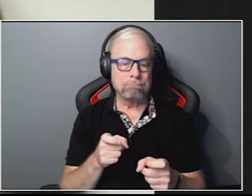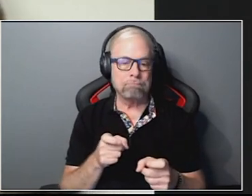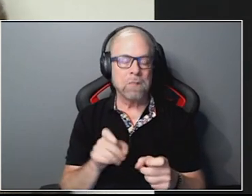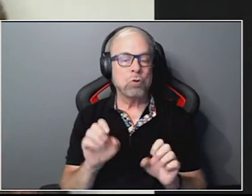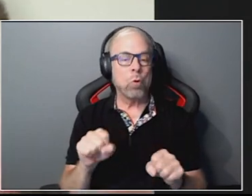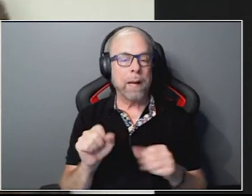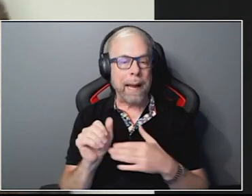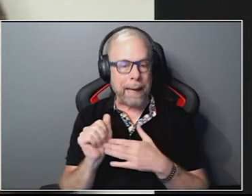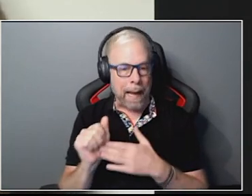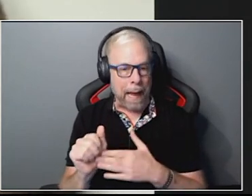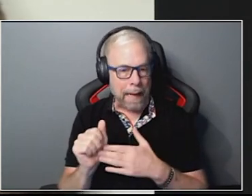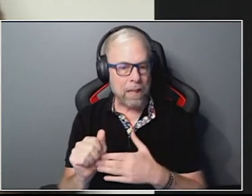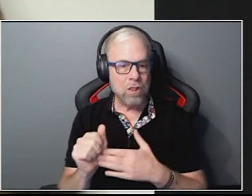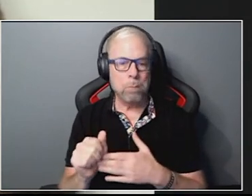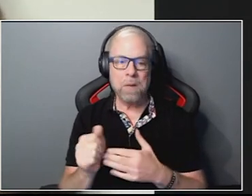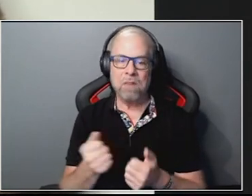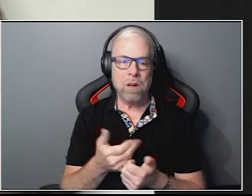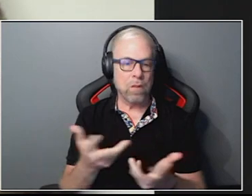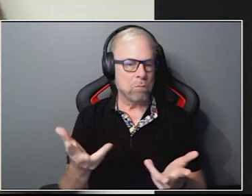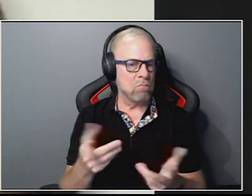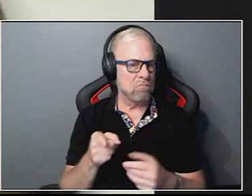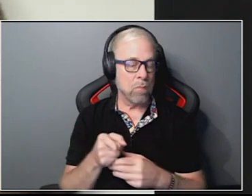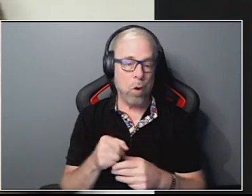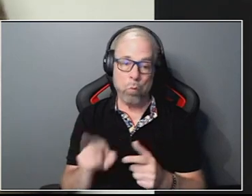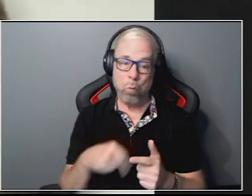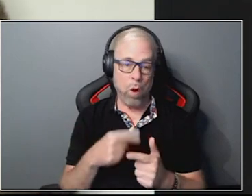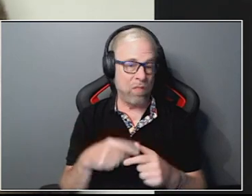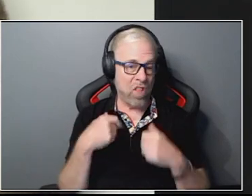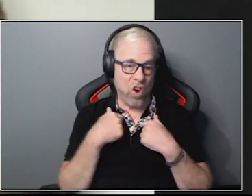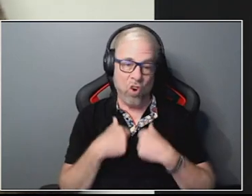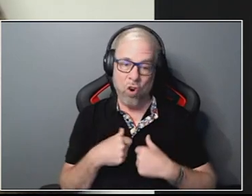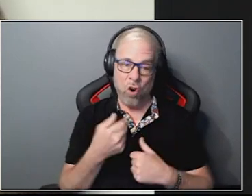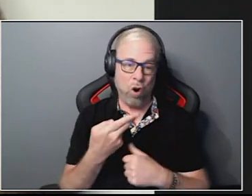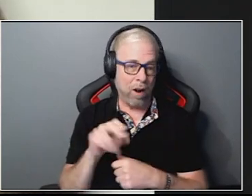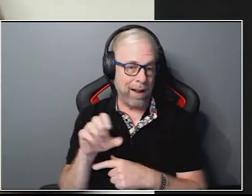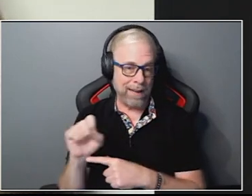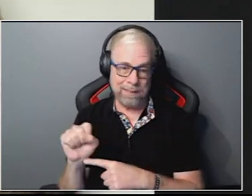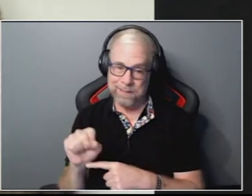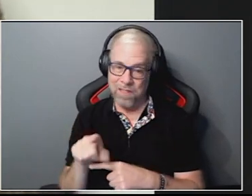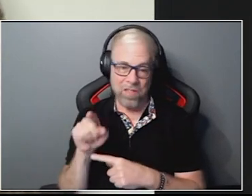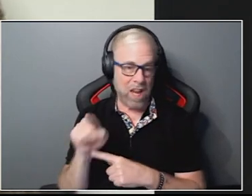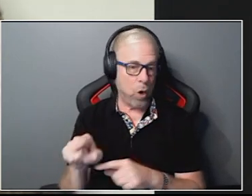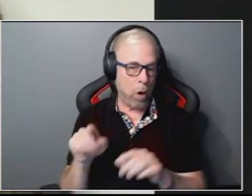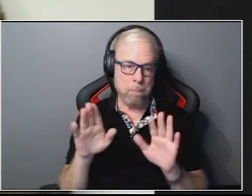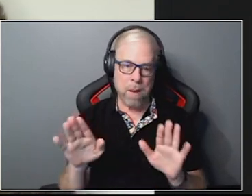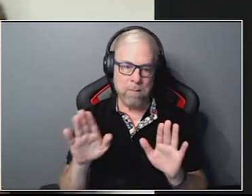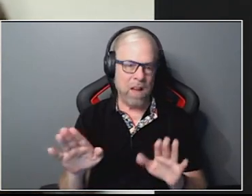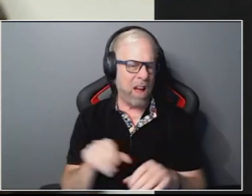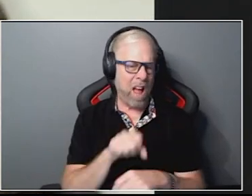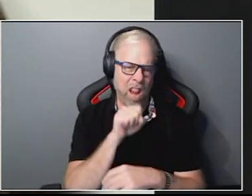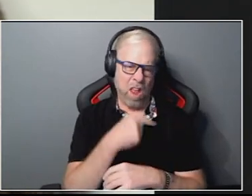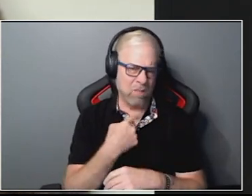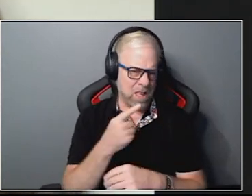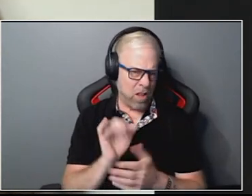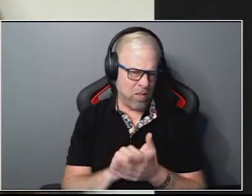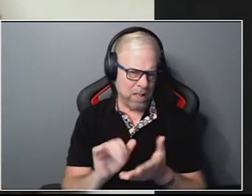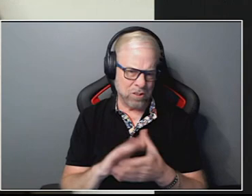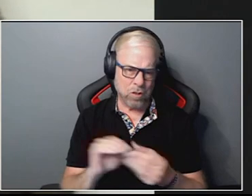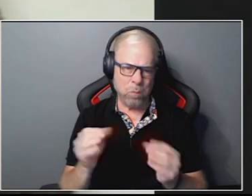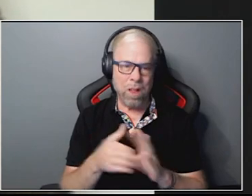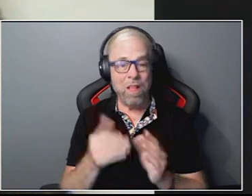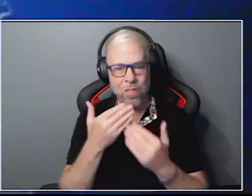and direct them. They're absolutely, once you get them harnessed, they are amazing. They're absolutely amazing. I love telling that story though, but thank you for